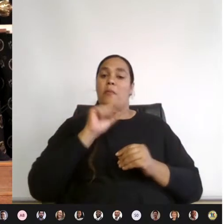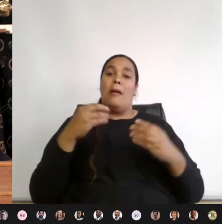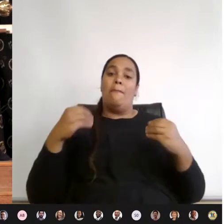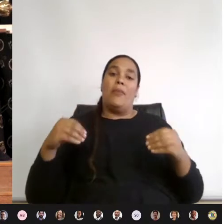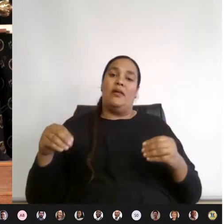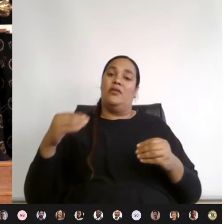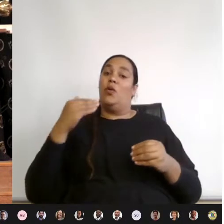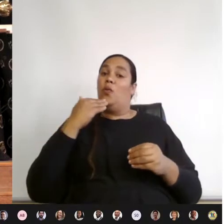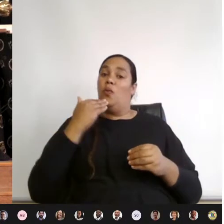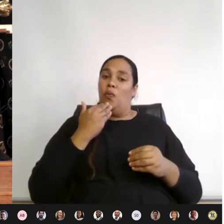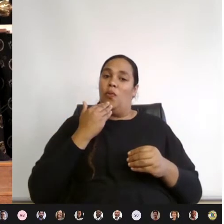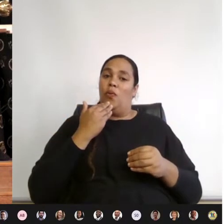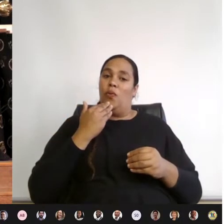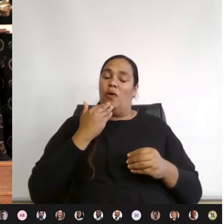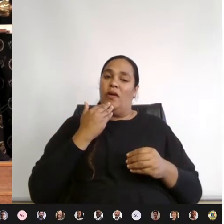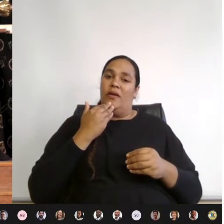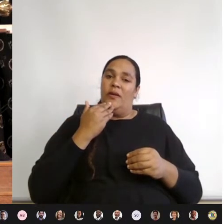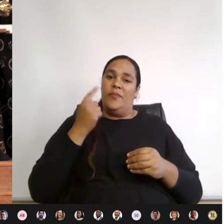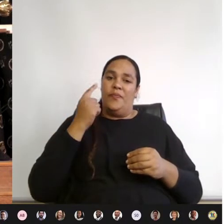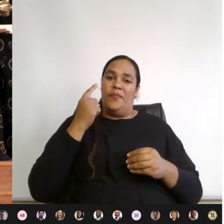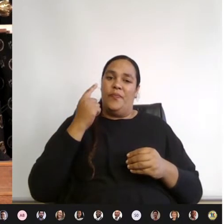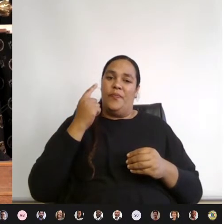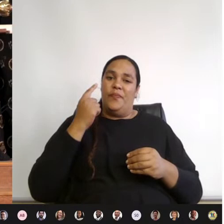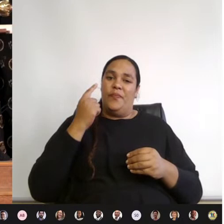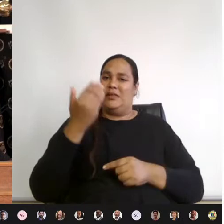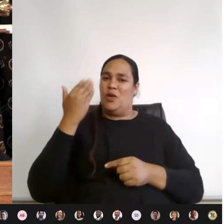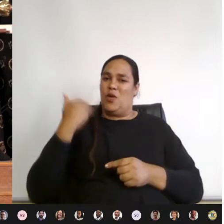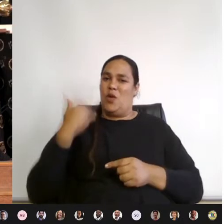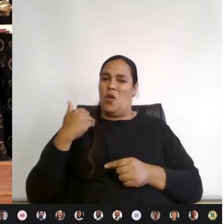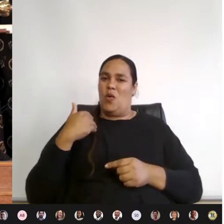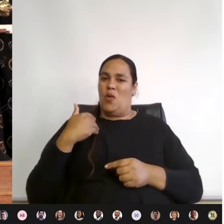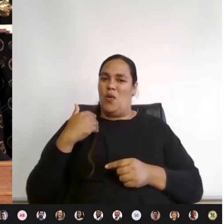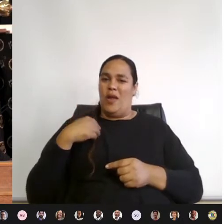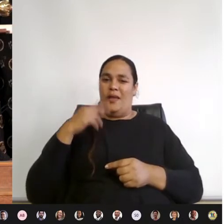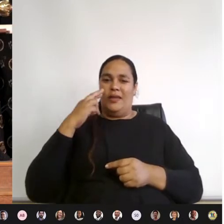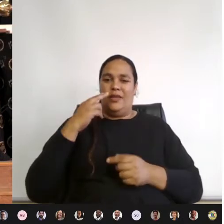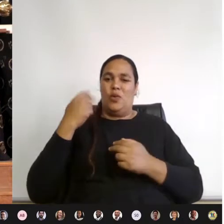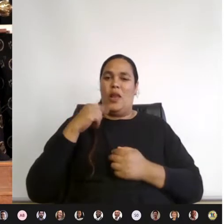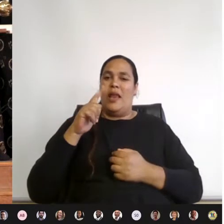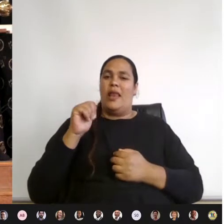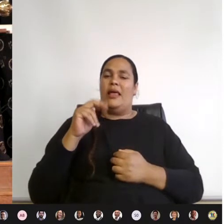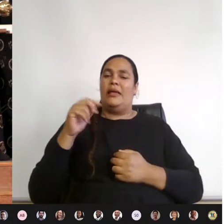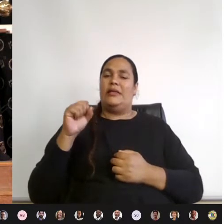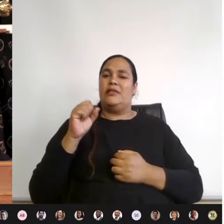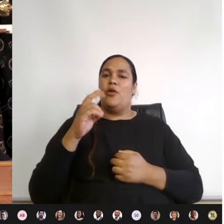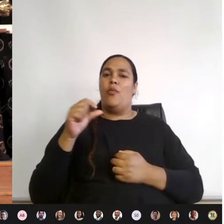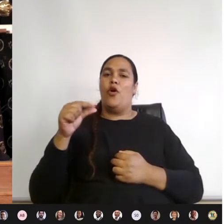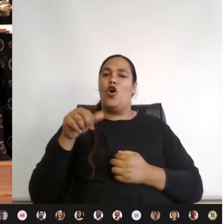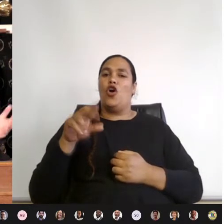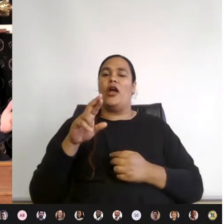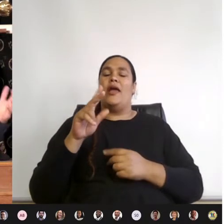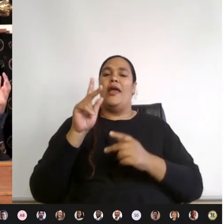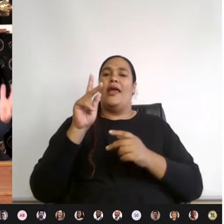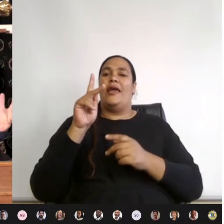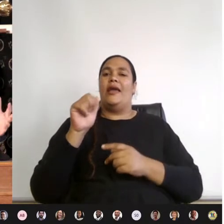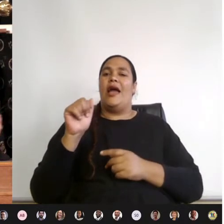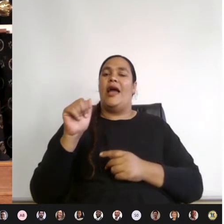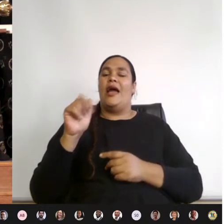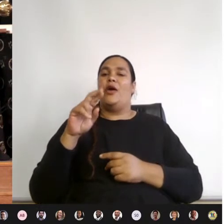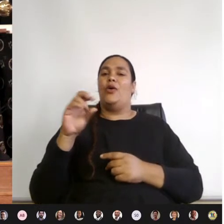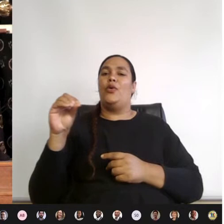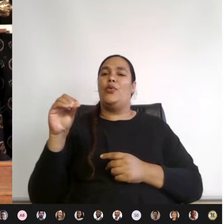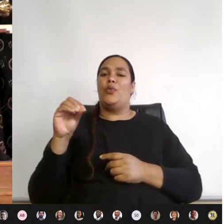who I think it was 2 days ago, I must refer back to Laingsburg and to the Karoo region, who I saw again,